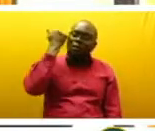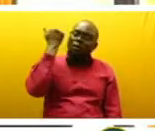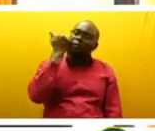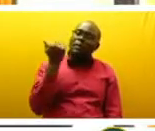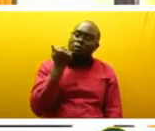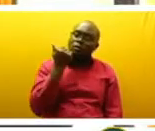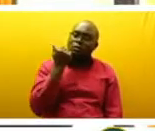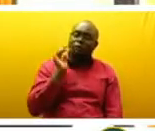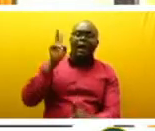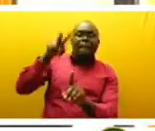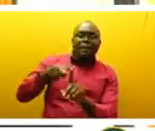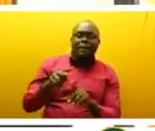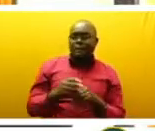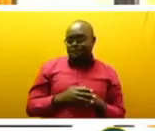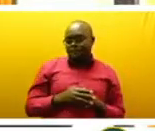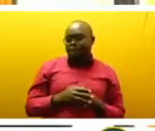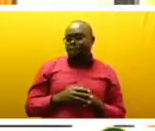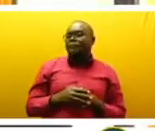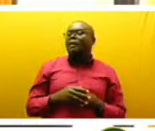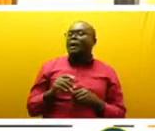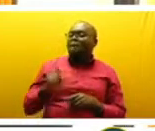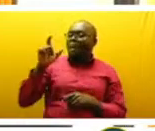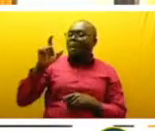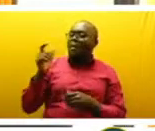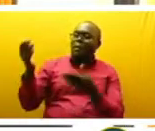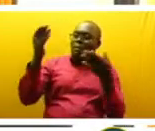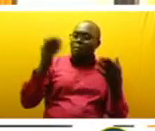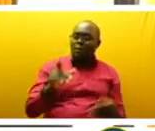of documents that we've annexed.